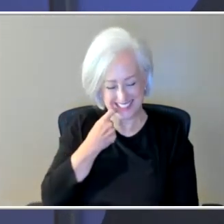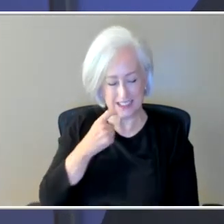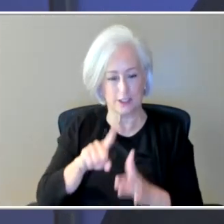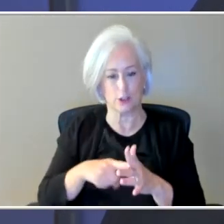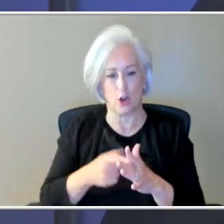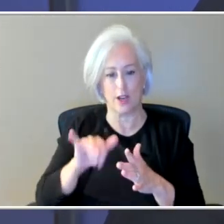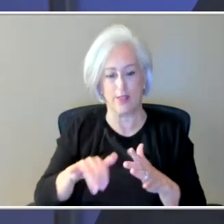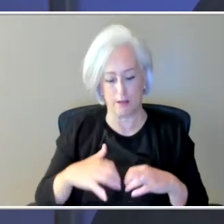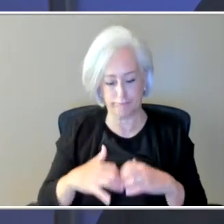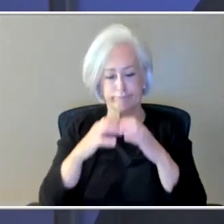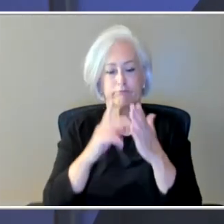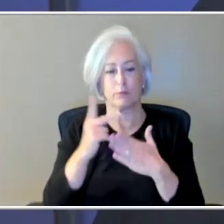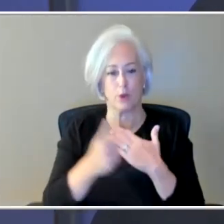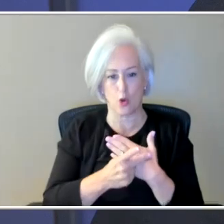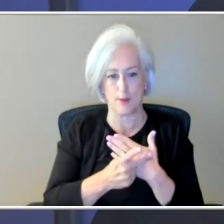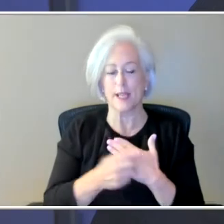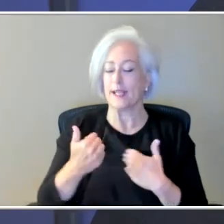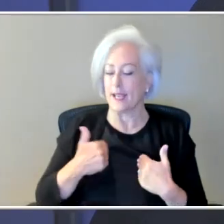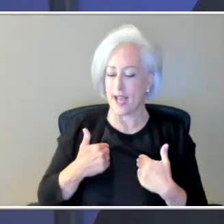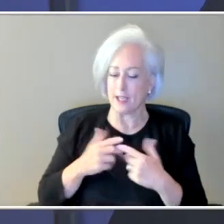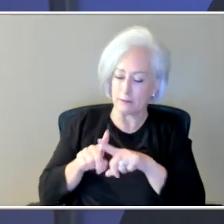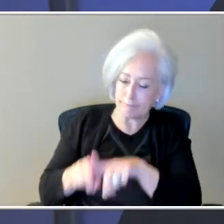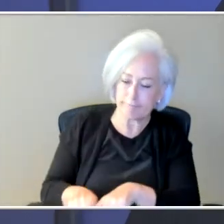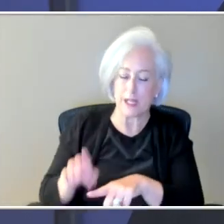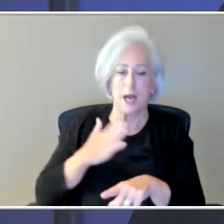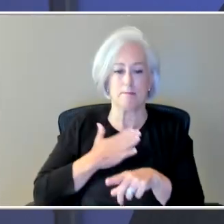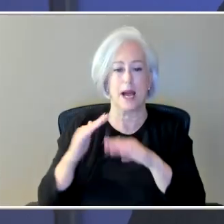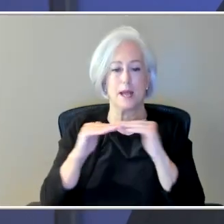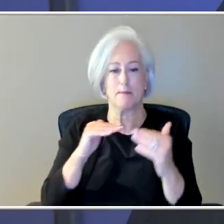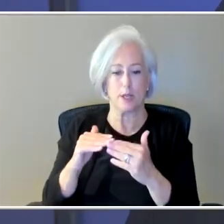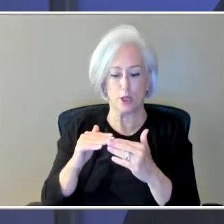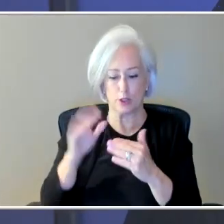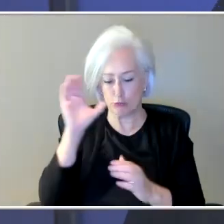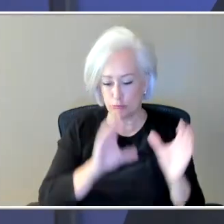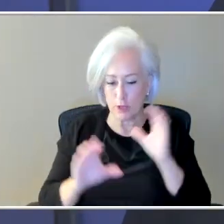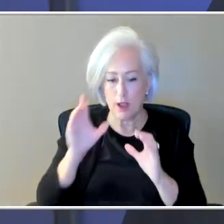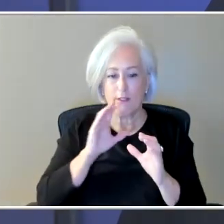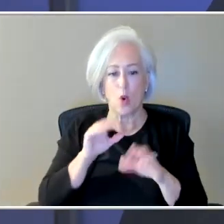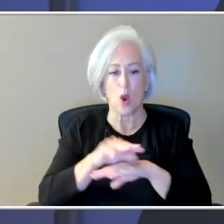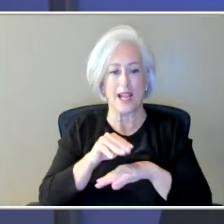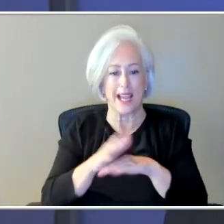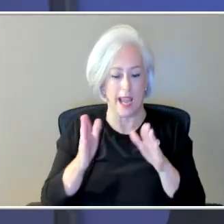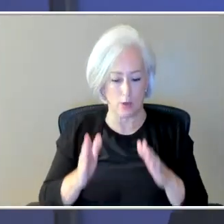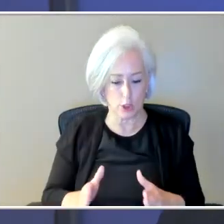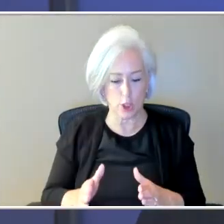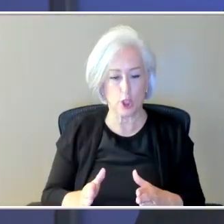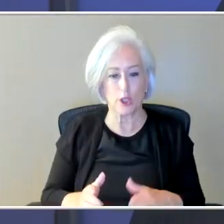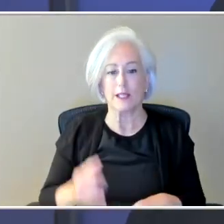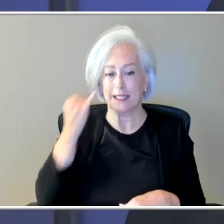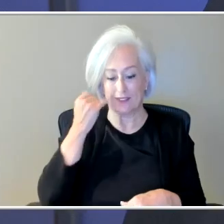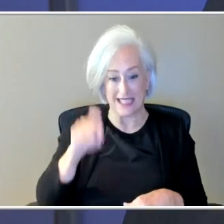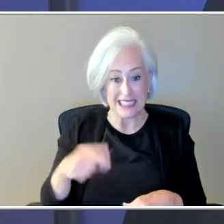into my peers, and they helped me get counselors ready for me. And if I needed one, they told me where I could go to get